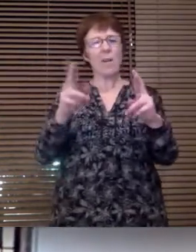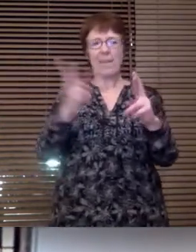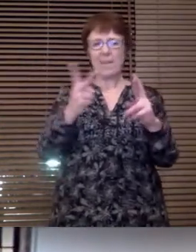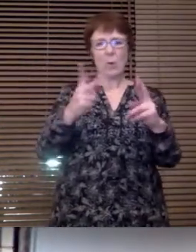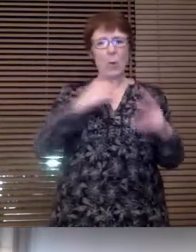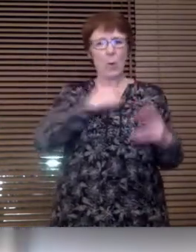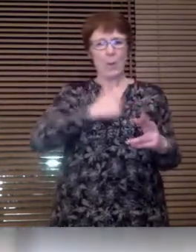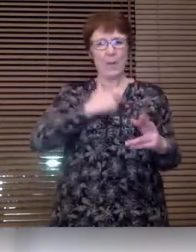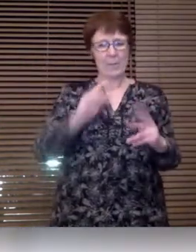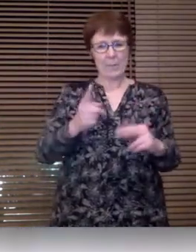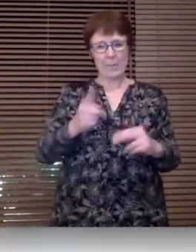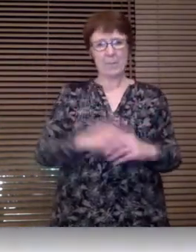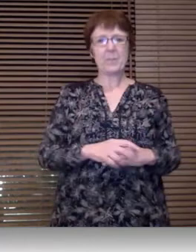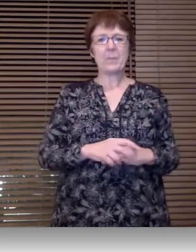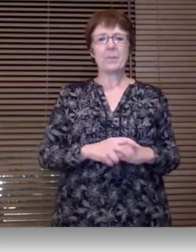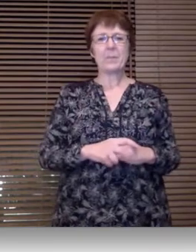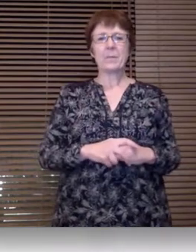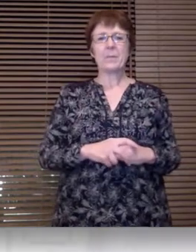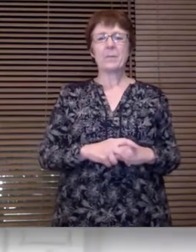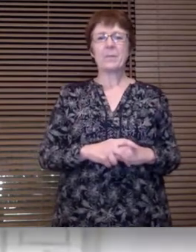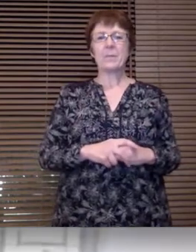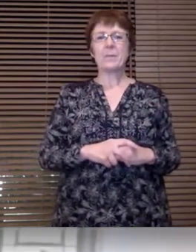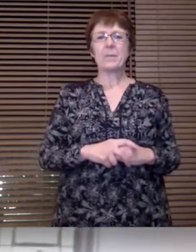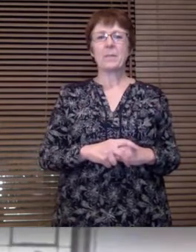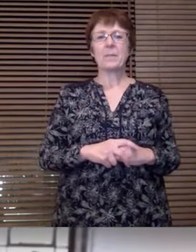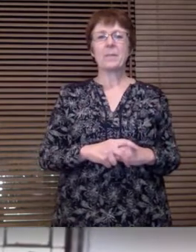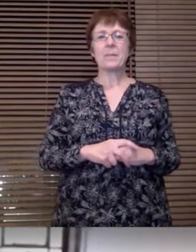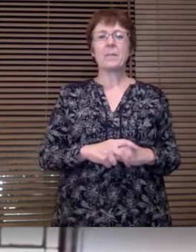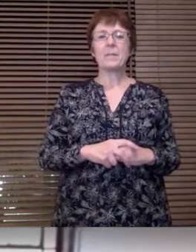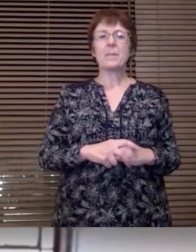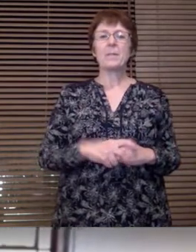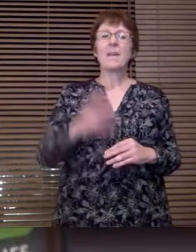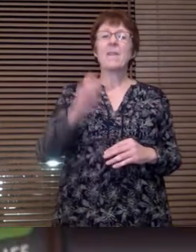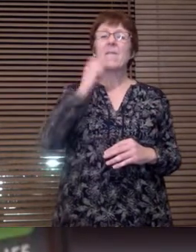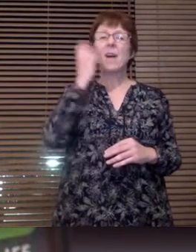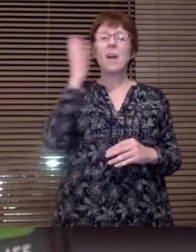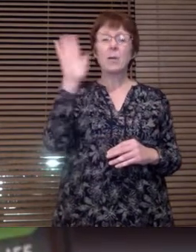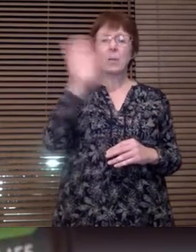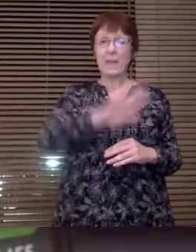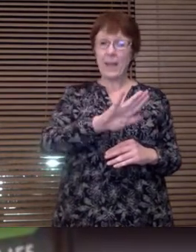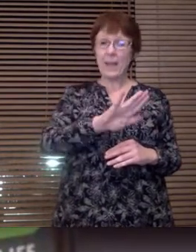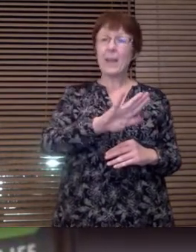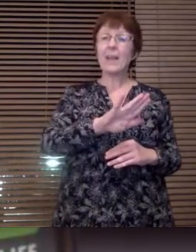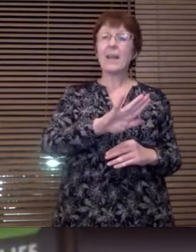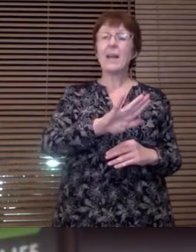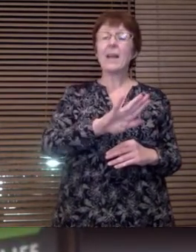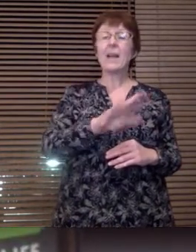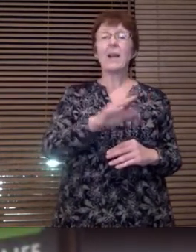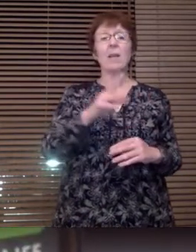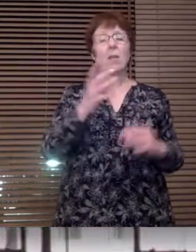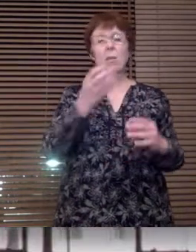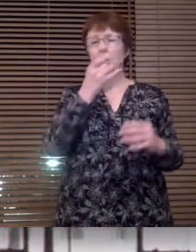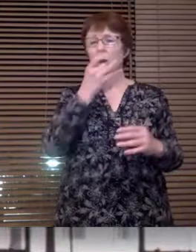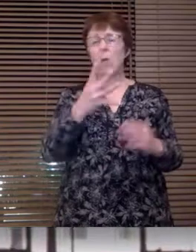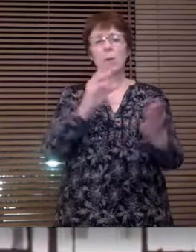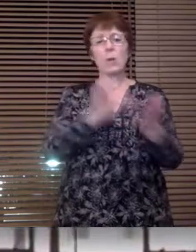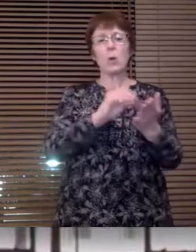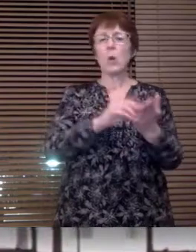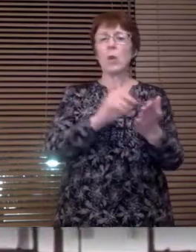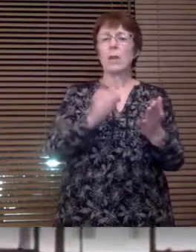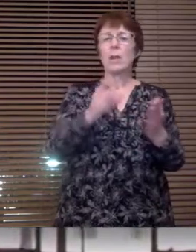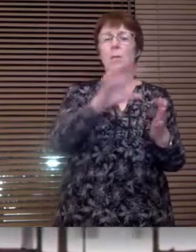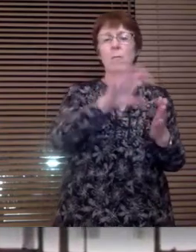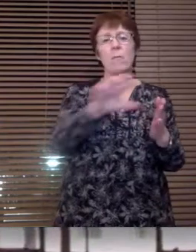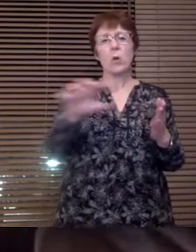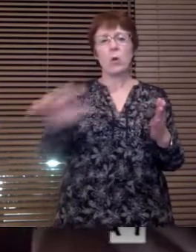see you tomorrow. I'm incorporating this in my day-to-day routine, and you can. All these products taste absolutely